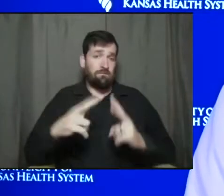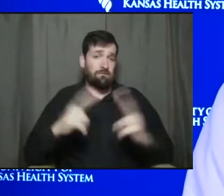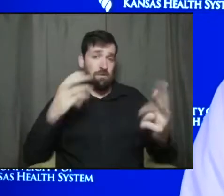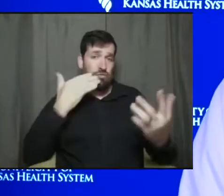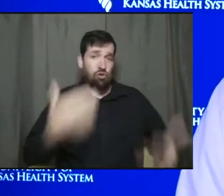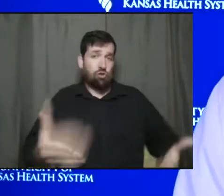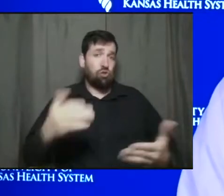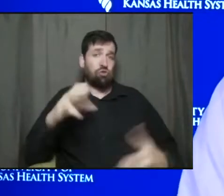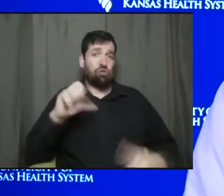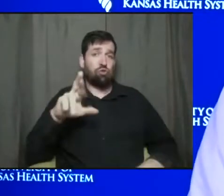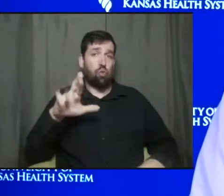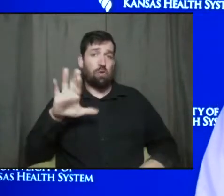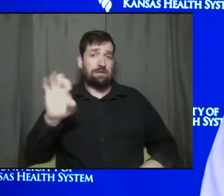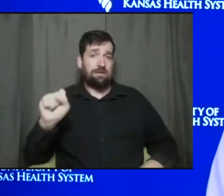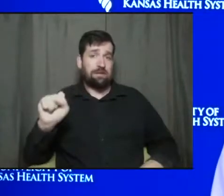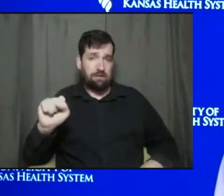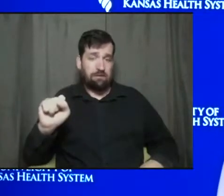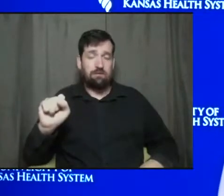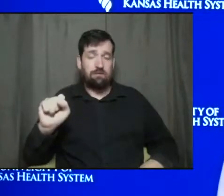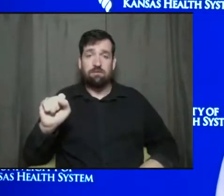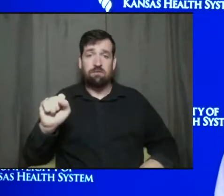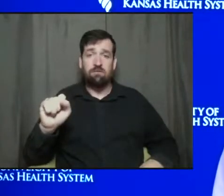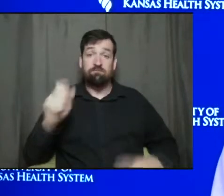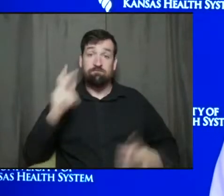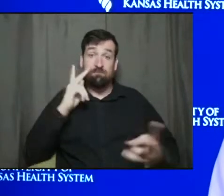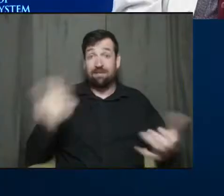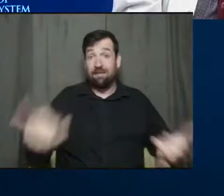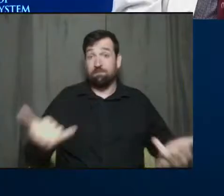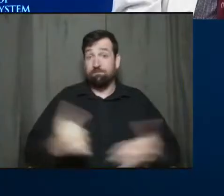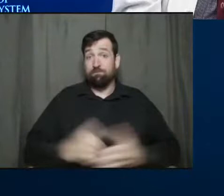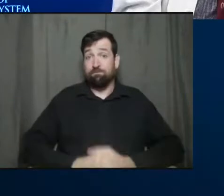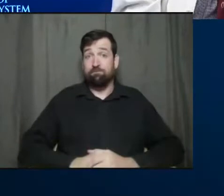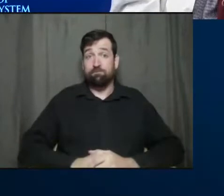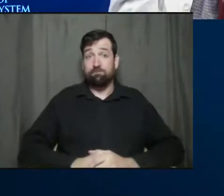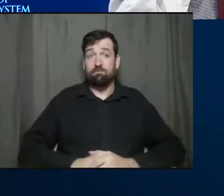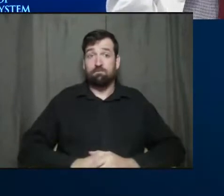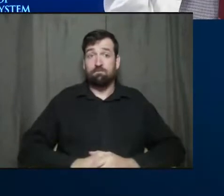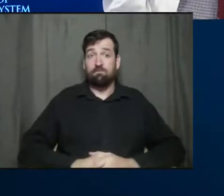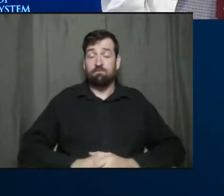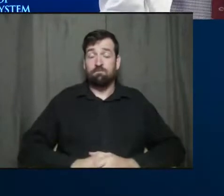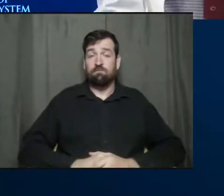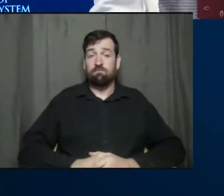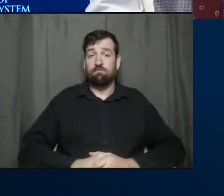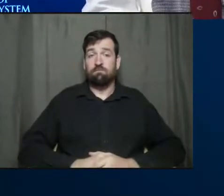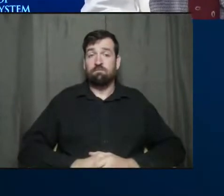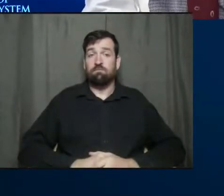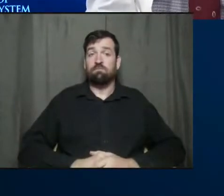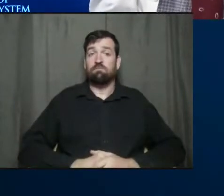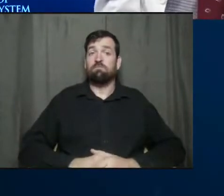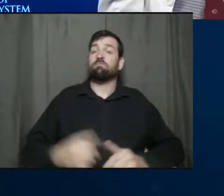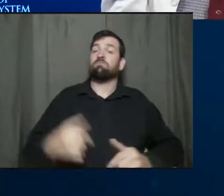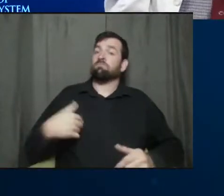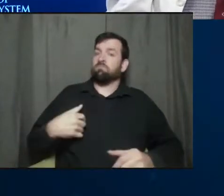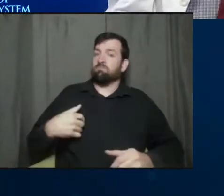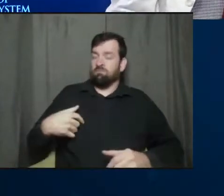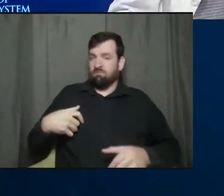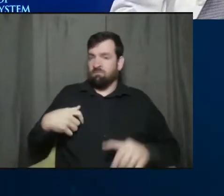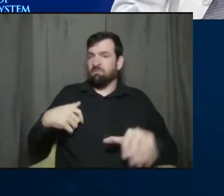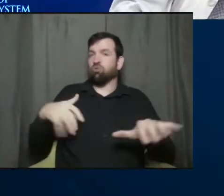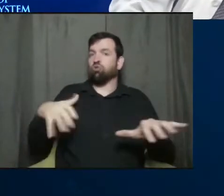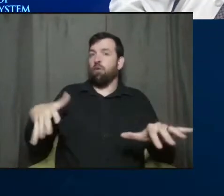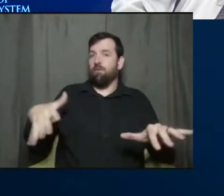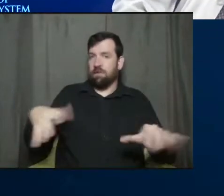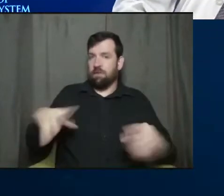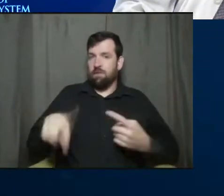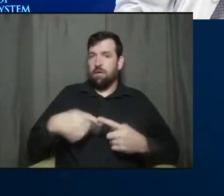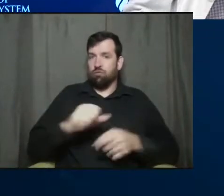that and look kind of where we're at now. So I think it makes a testimony for that. So I am a little nervous about some of the trends in COVID nationwide.